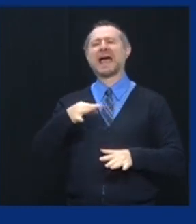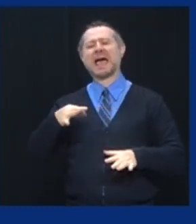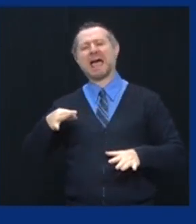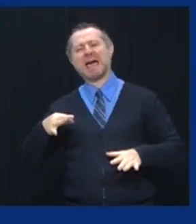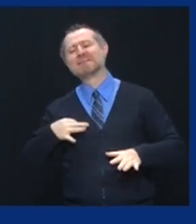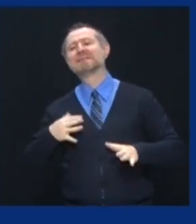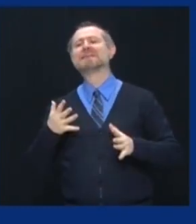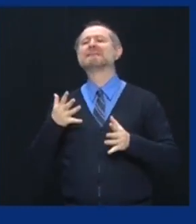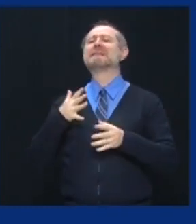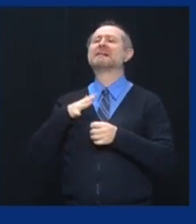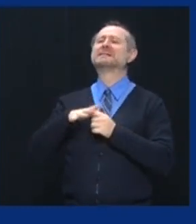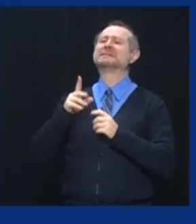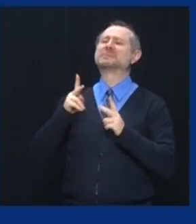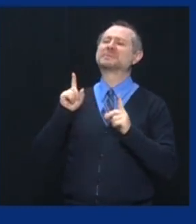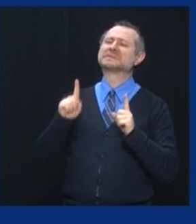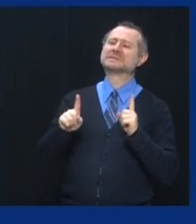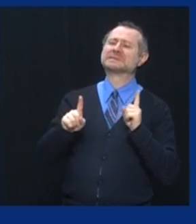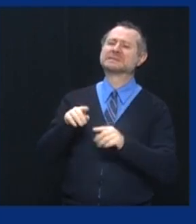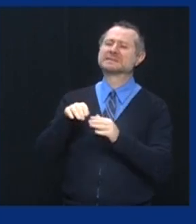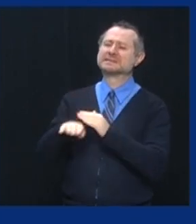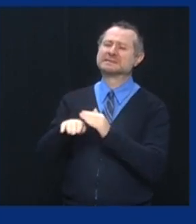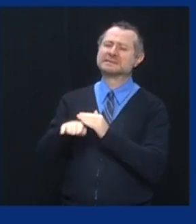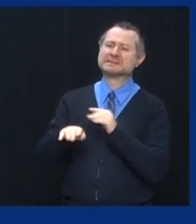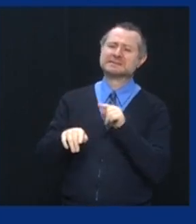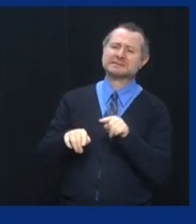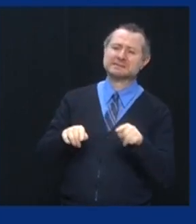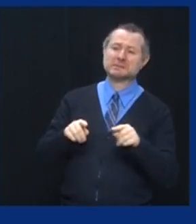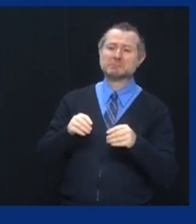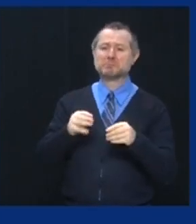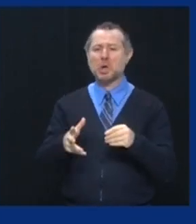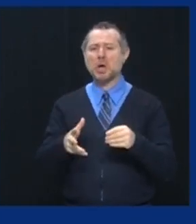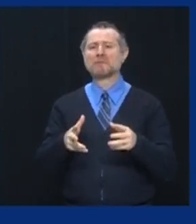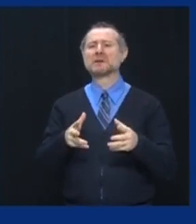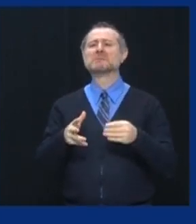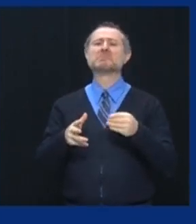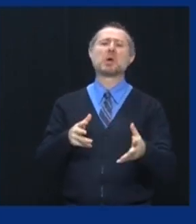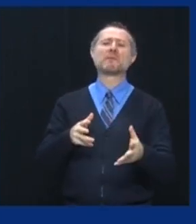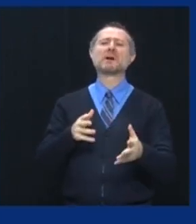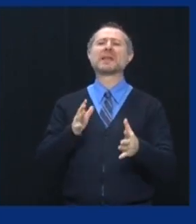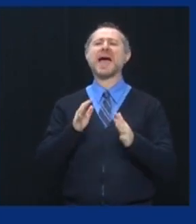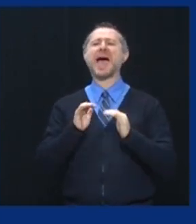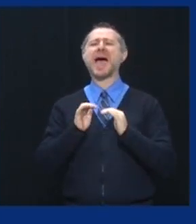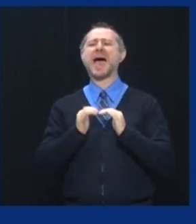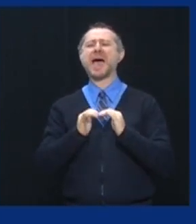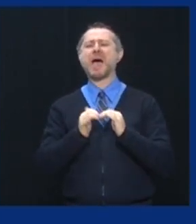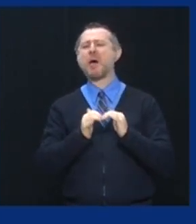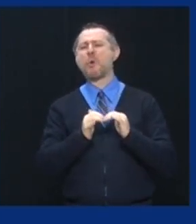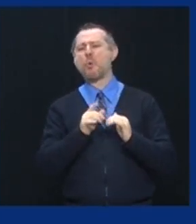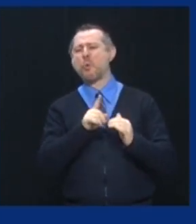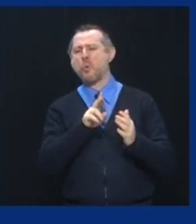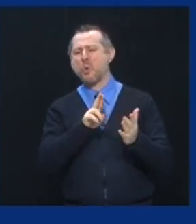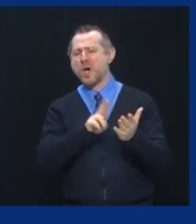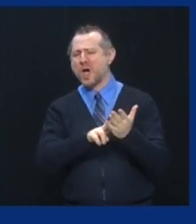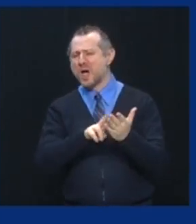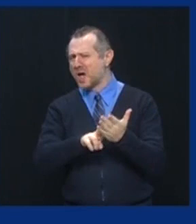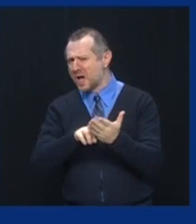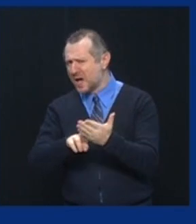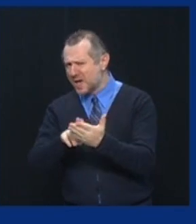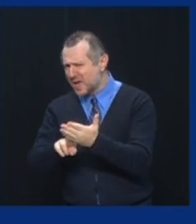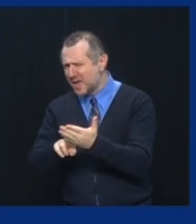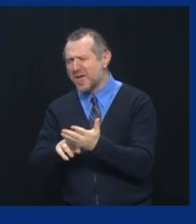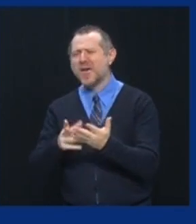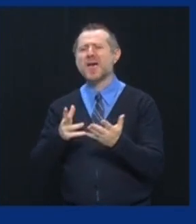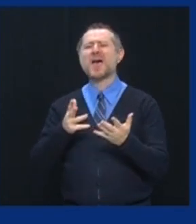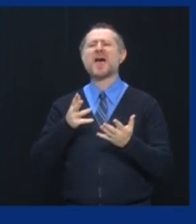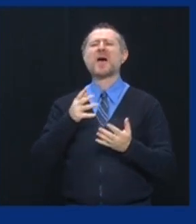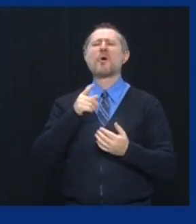do you expect they'll open? And then how do people sign up? People hear they're going to have this opportunity. Where do they go?